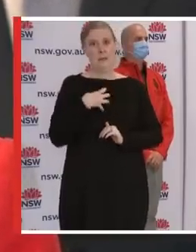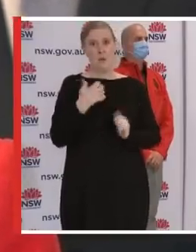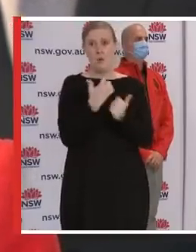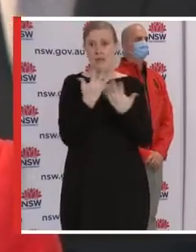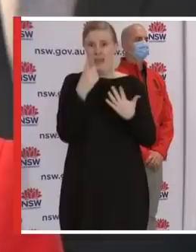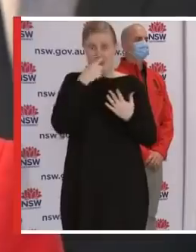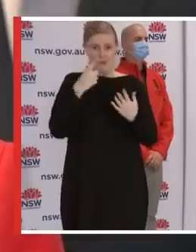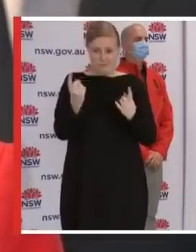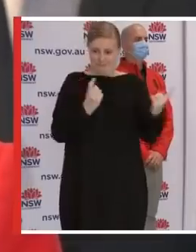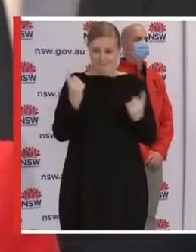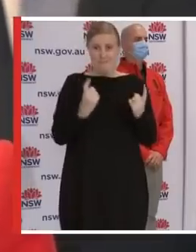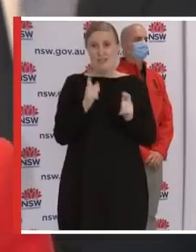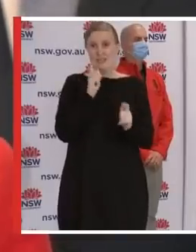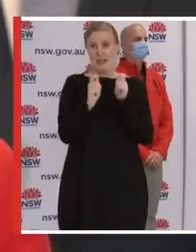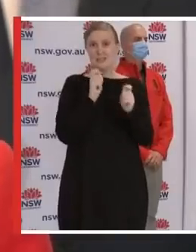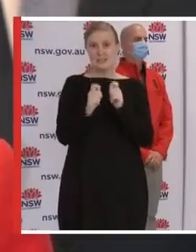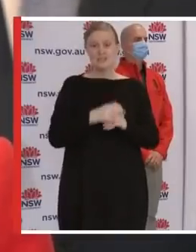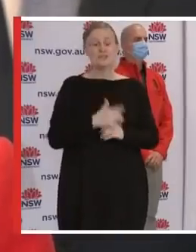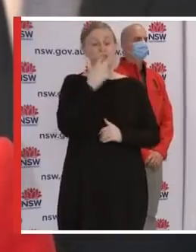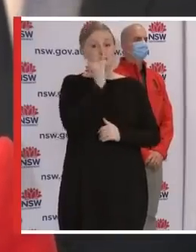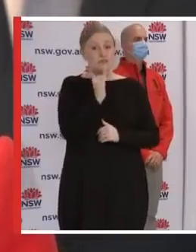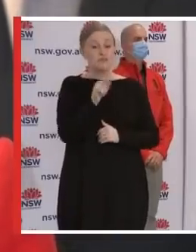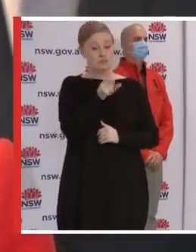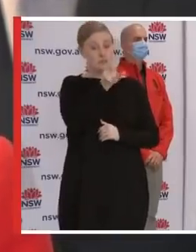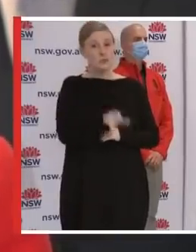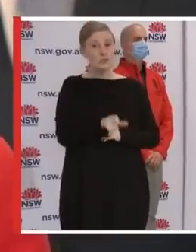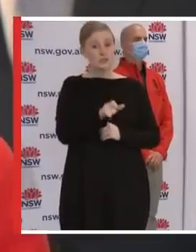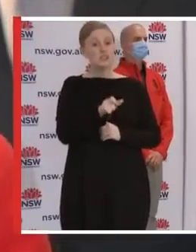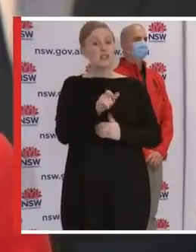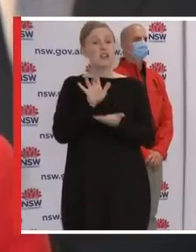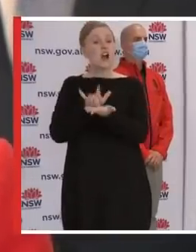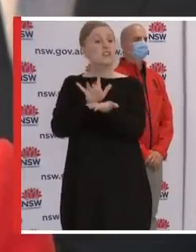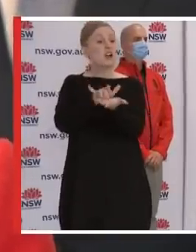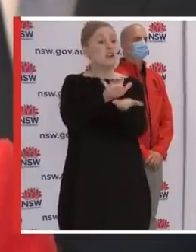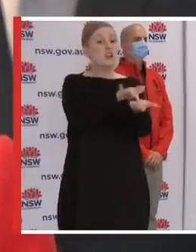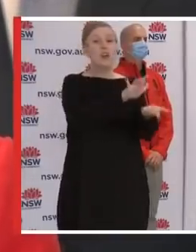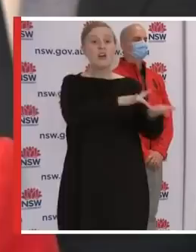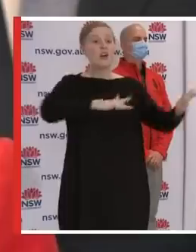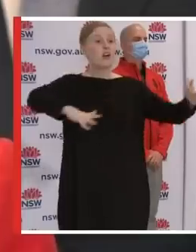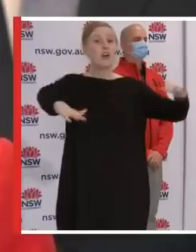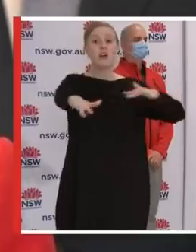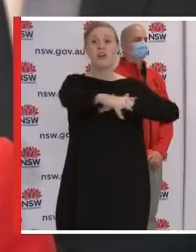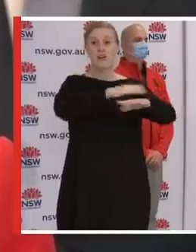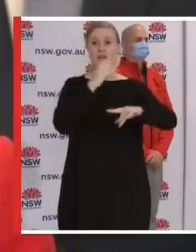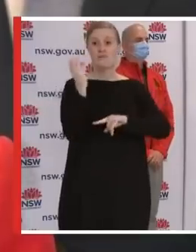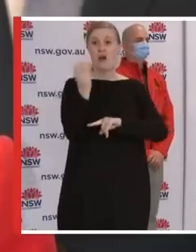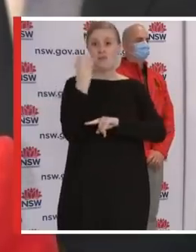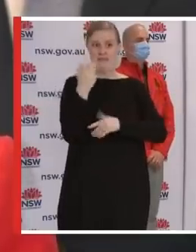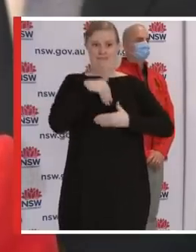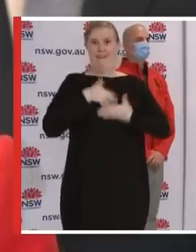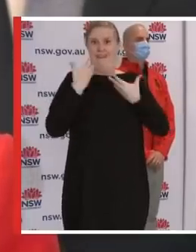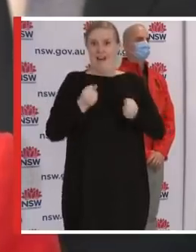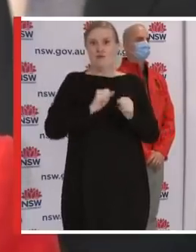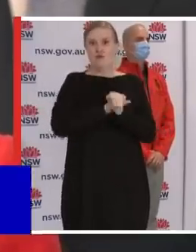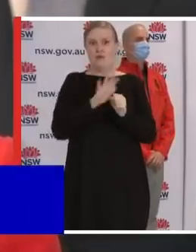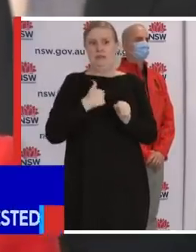gentleman was infectious in the community for a while. He had symptoms for several days, so we are quite concerned, and we do want to see those testing